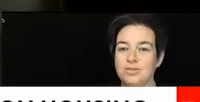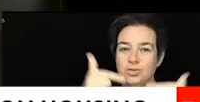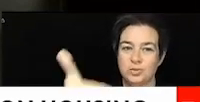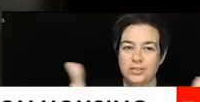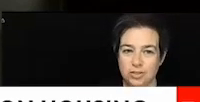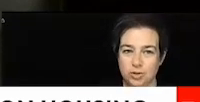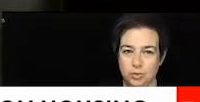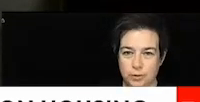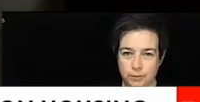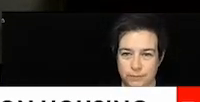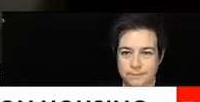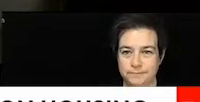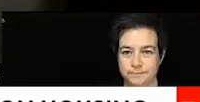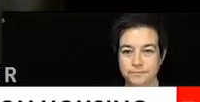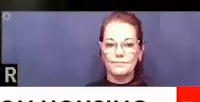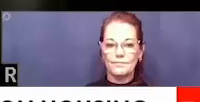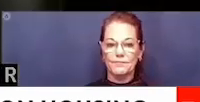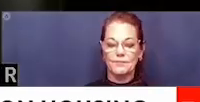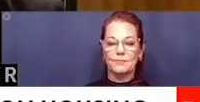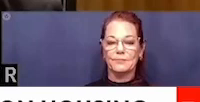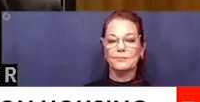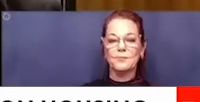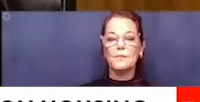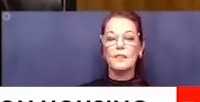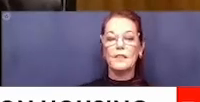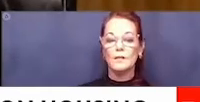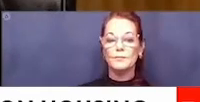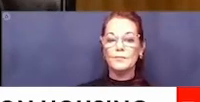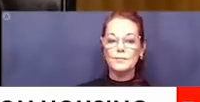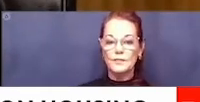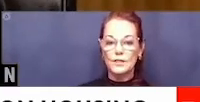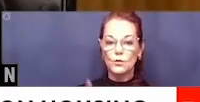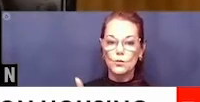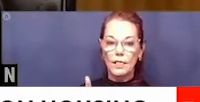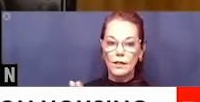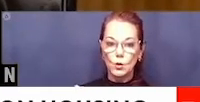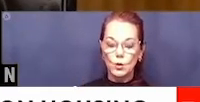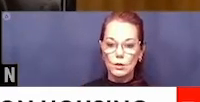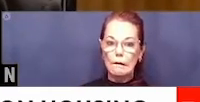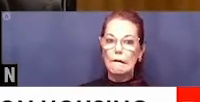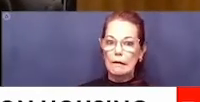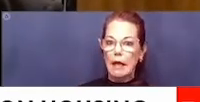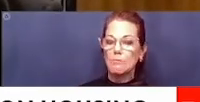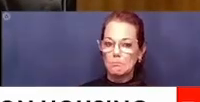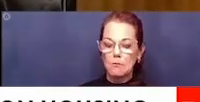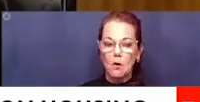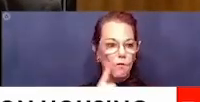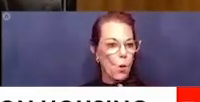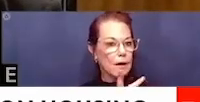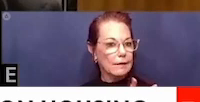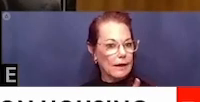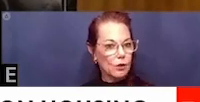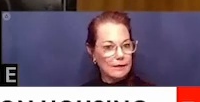Accessory dwelling units can fit in a couple of ways. They can provide a space on the property for a caretaker to live, or they can provide a space for adult children to